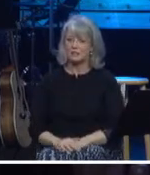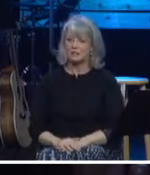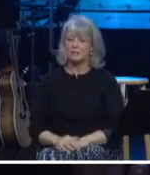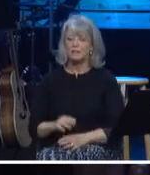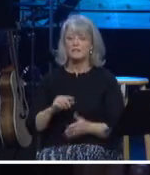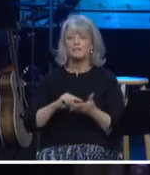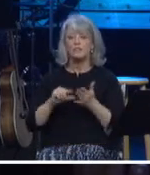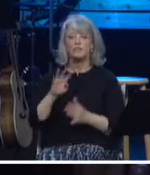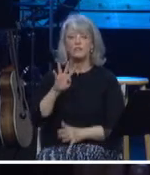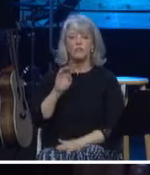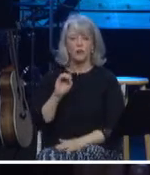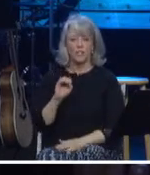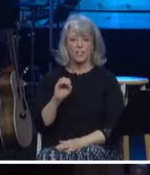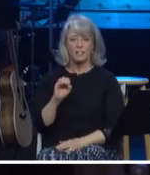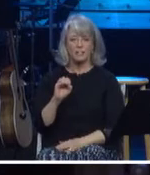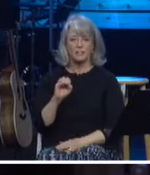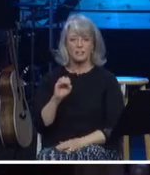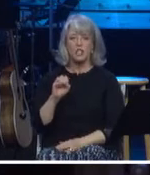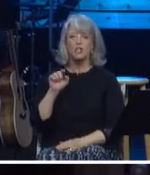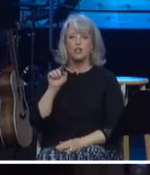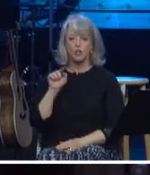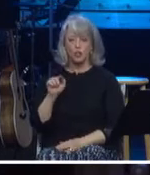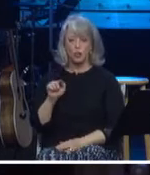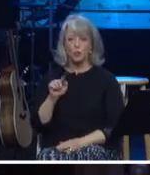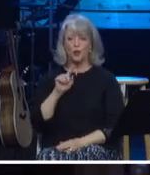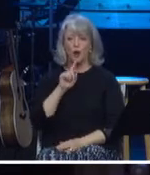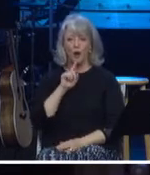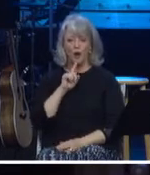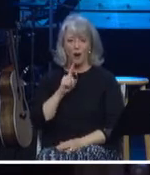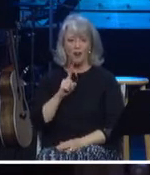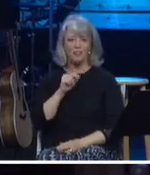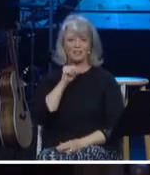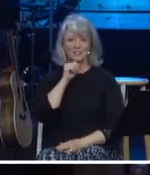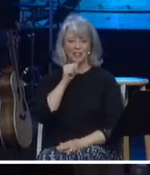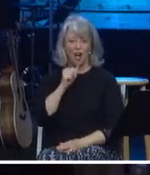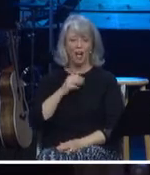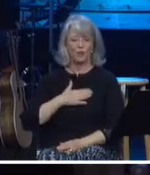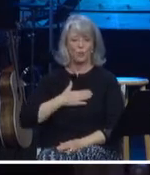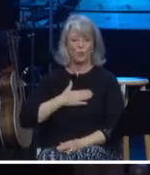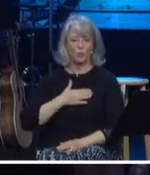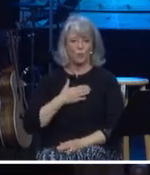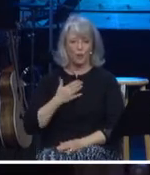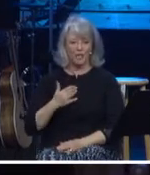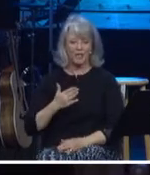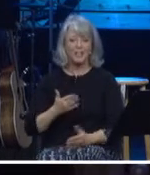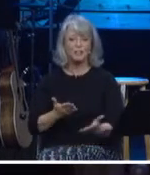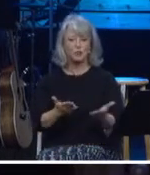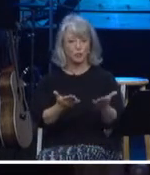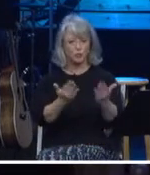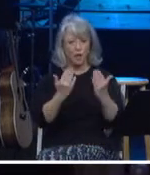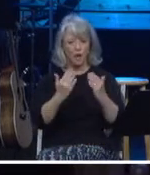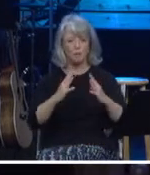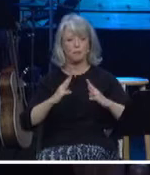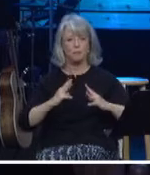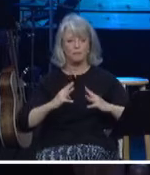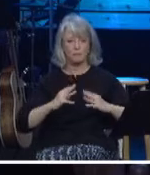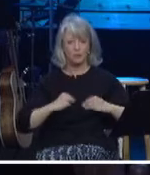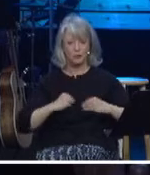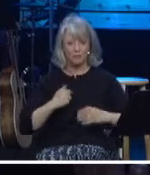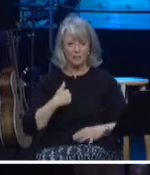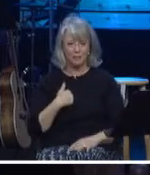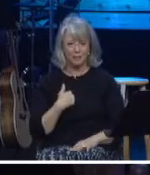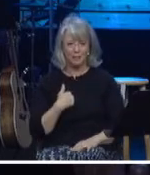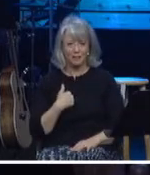Verse 40. And you are unwilling to come to me.